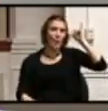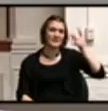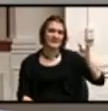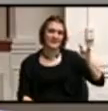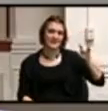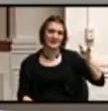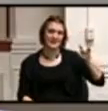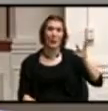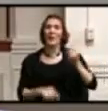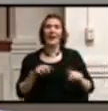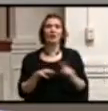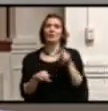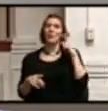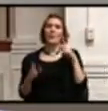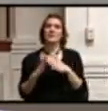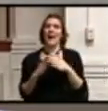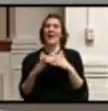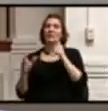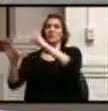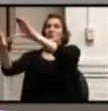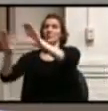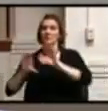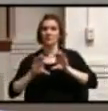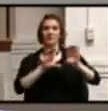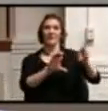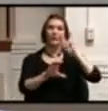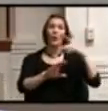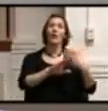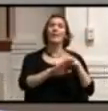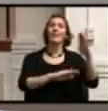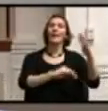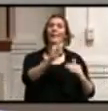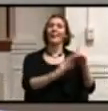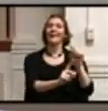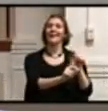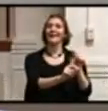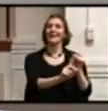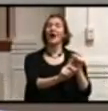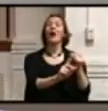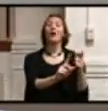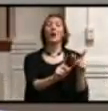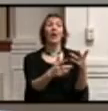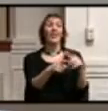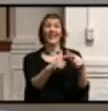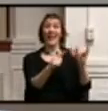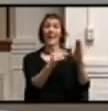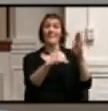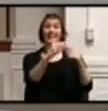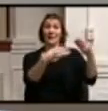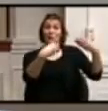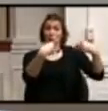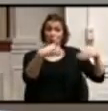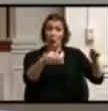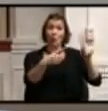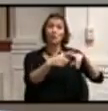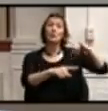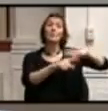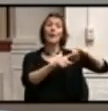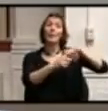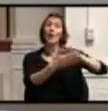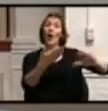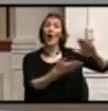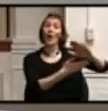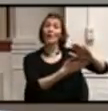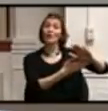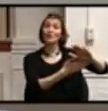to Holstein when they were building their facility. When they sold that facility to Marlboro College, they